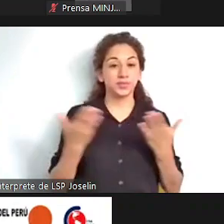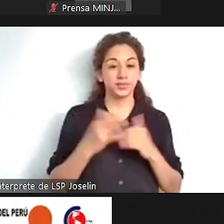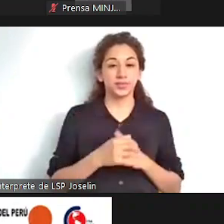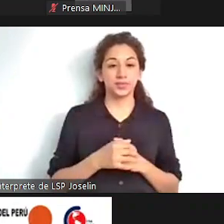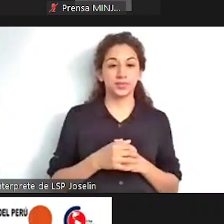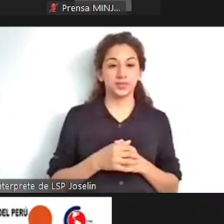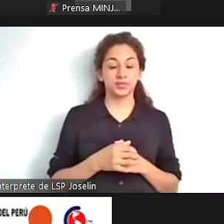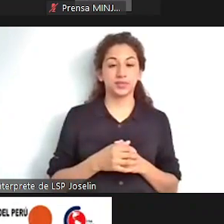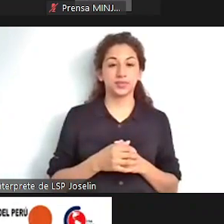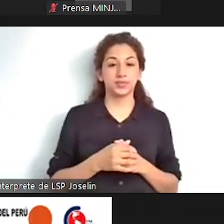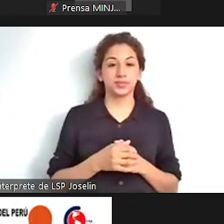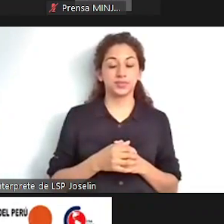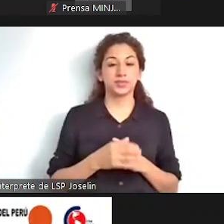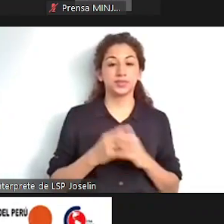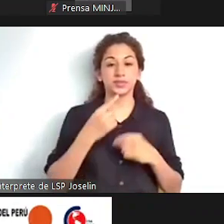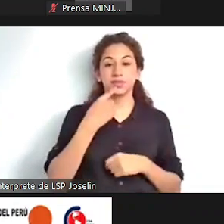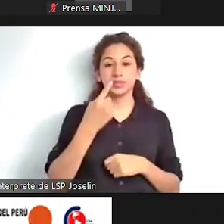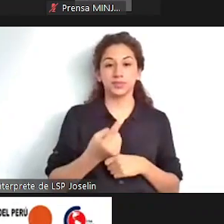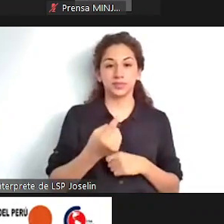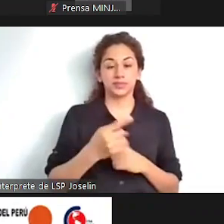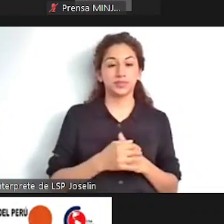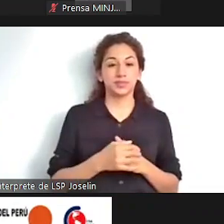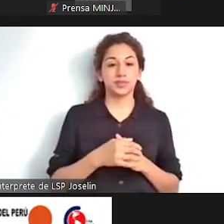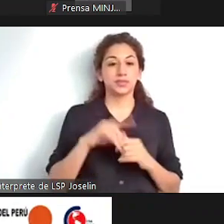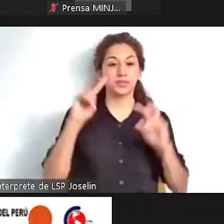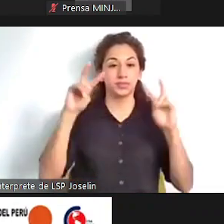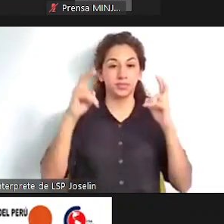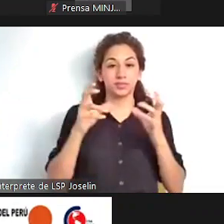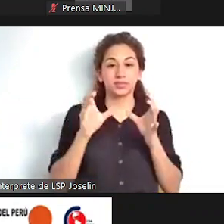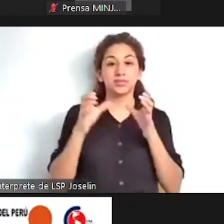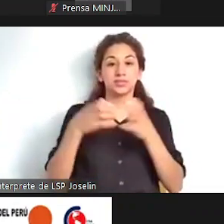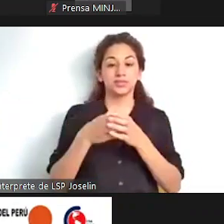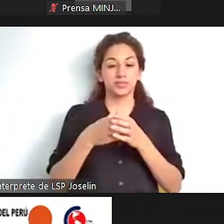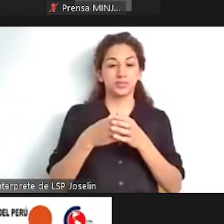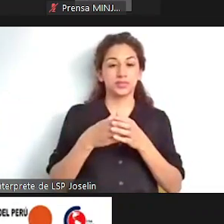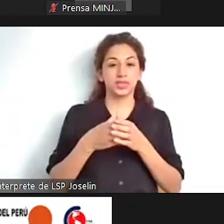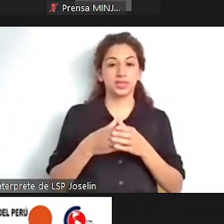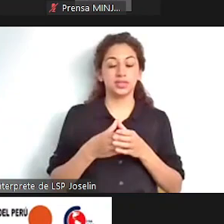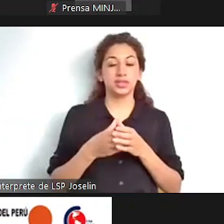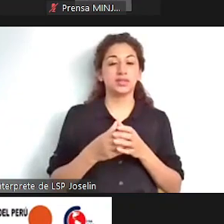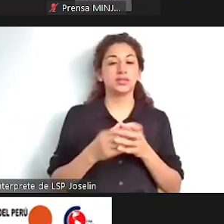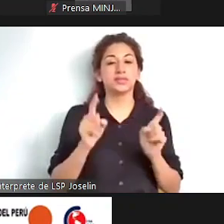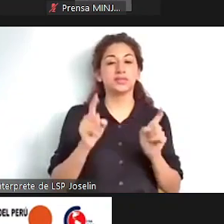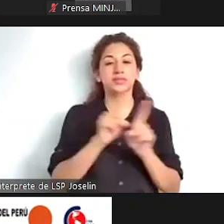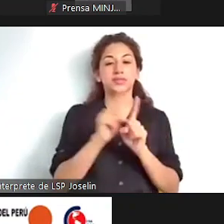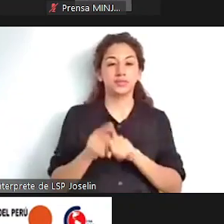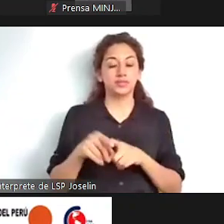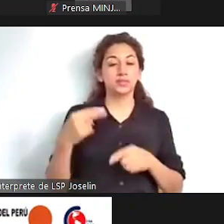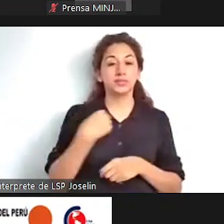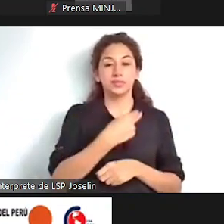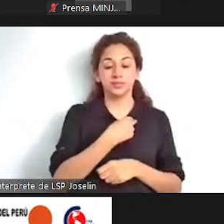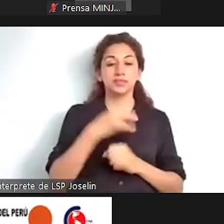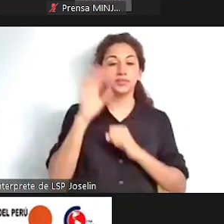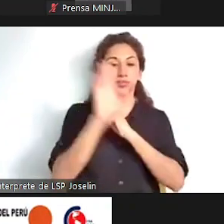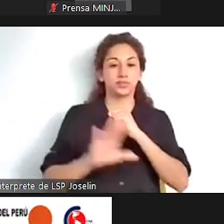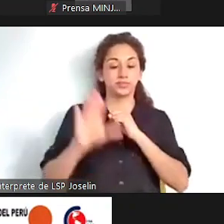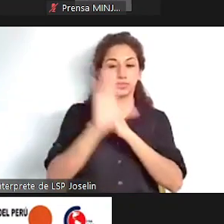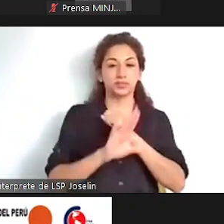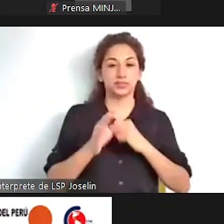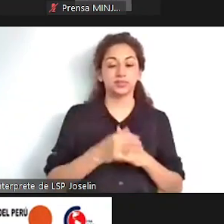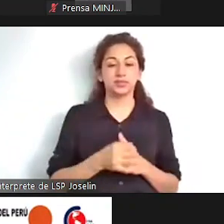good intentions so we would like to show that the trade union leaders are